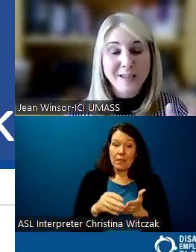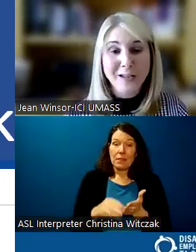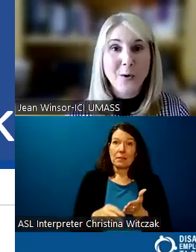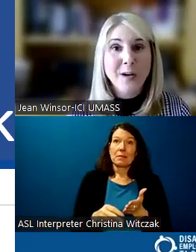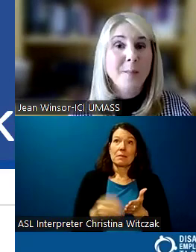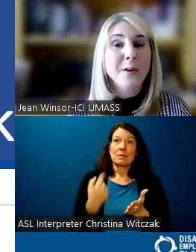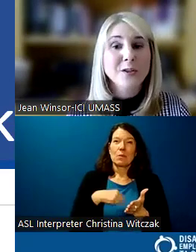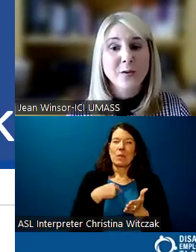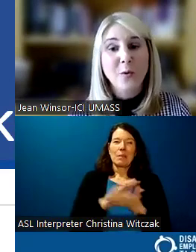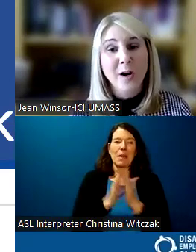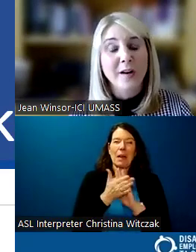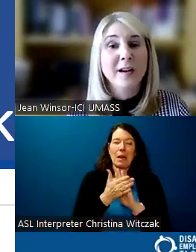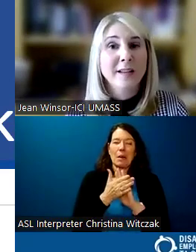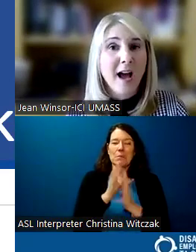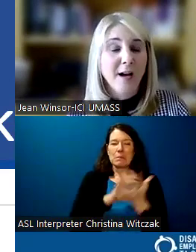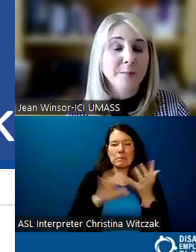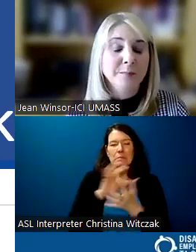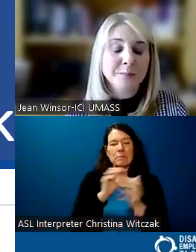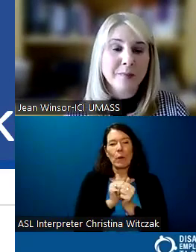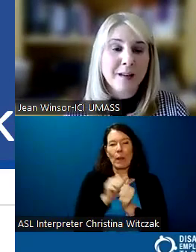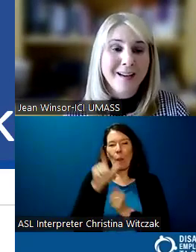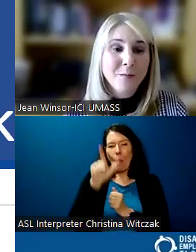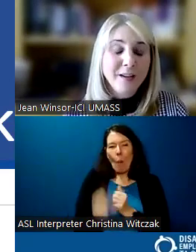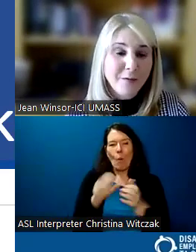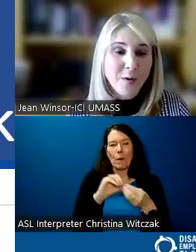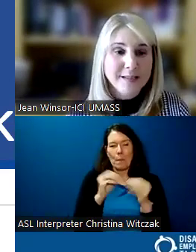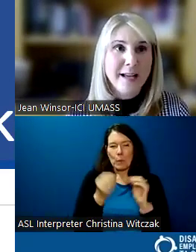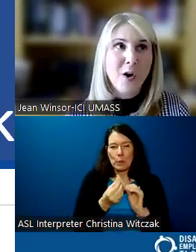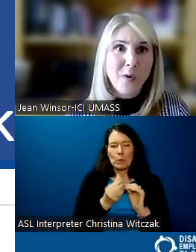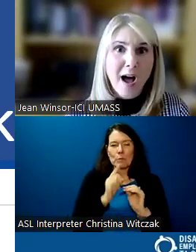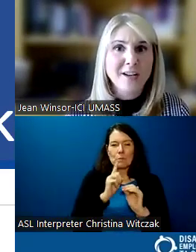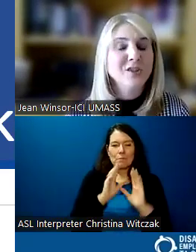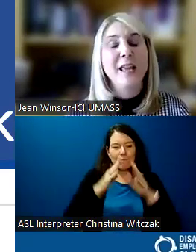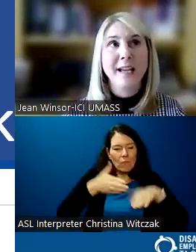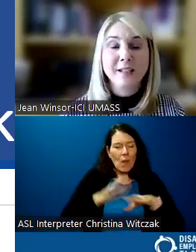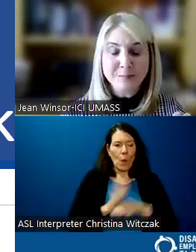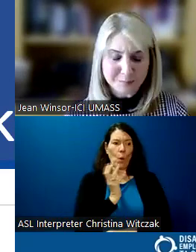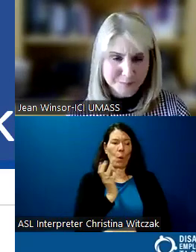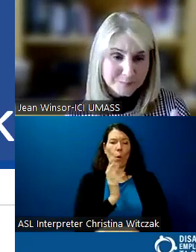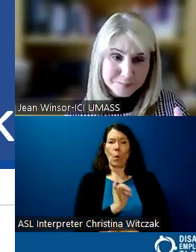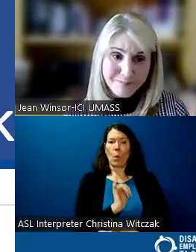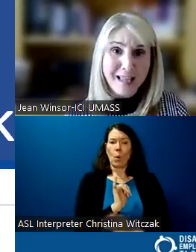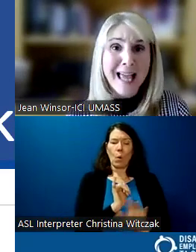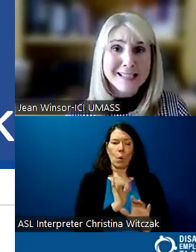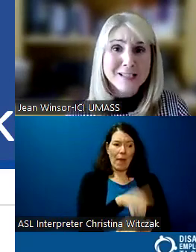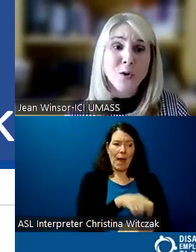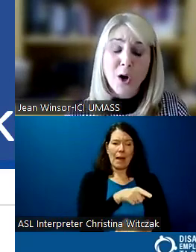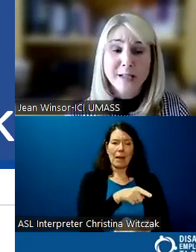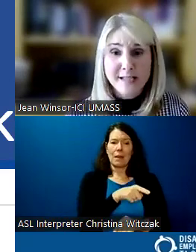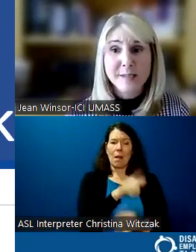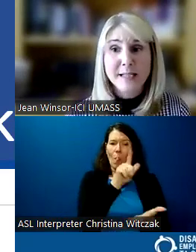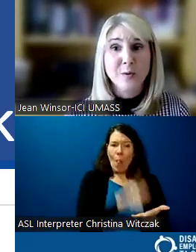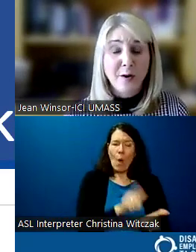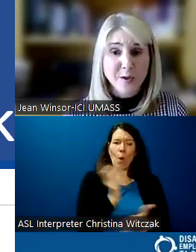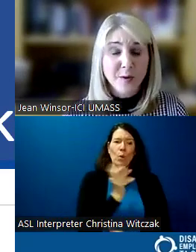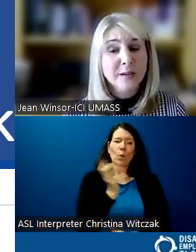mired in the low numbers or really focused on, oh gosh, like that's so low, it